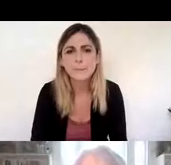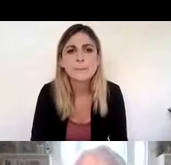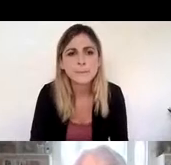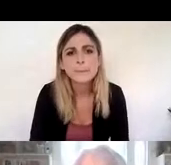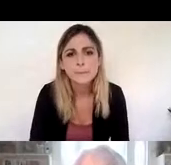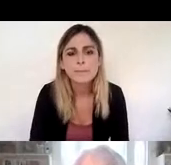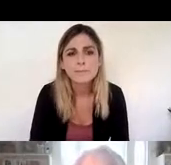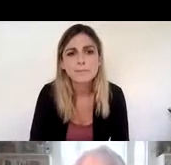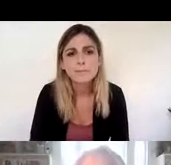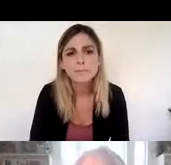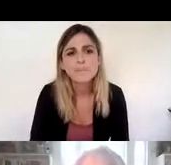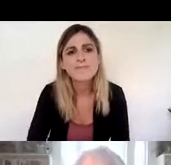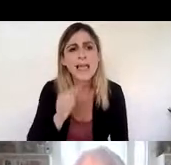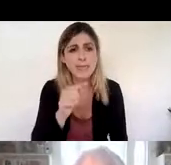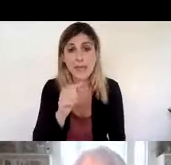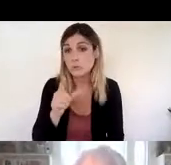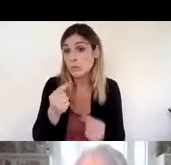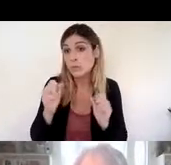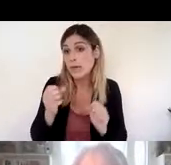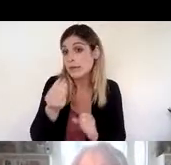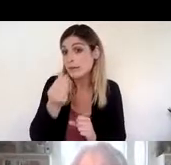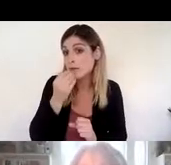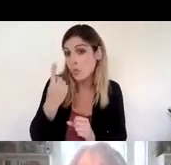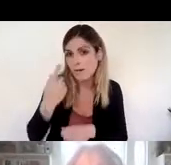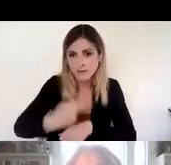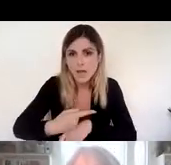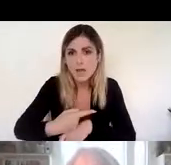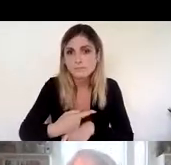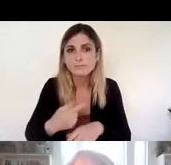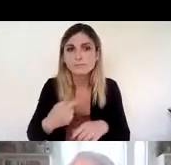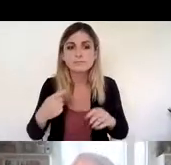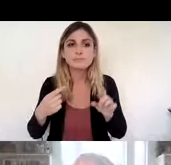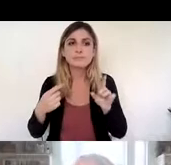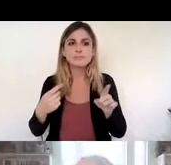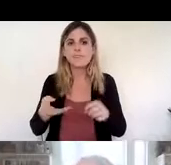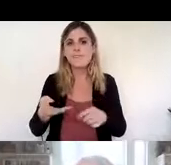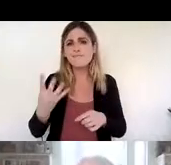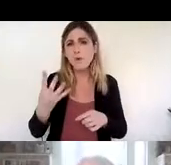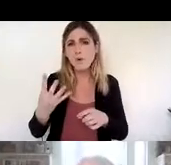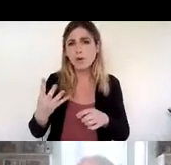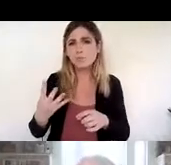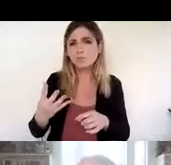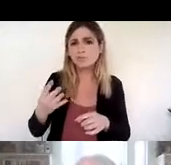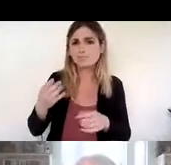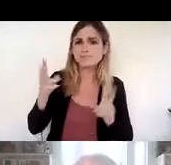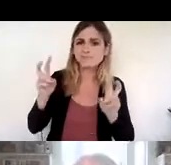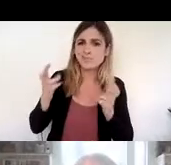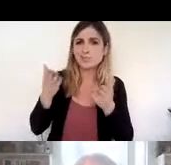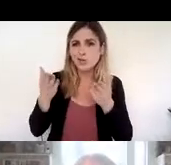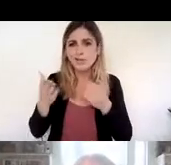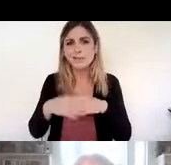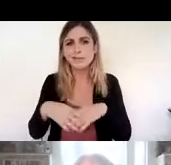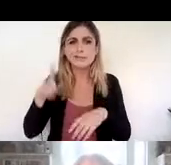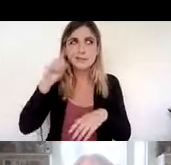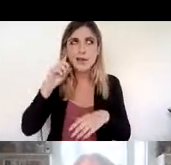milk, or 3 ounces of veggie meats. And I know that 4 servings of legumes can sometimes sound a little